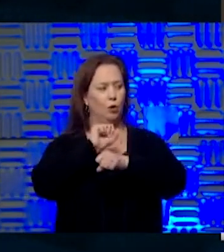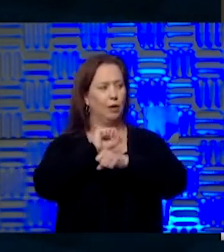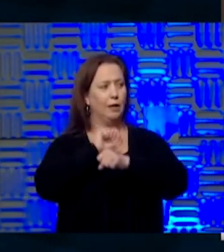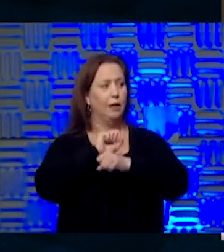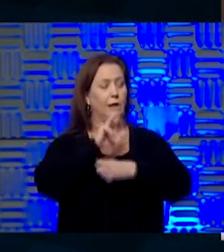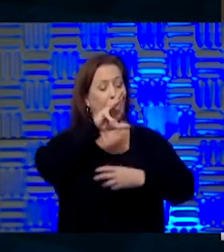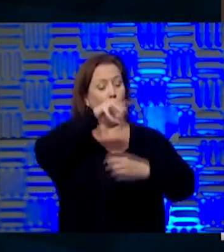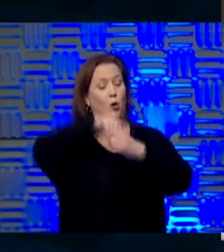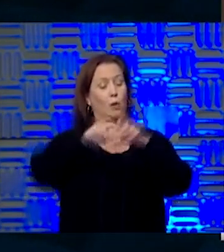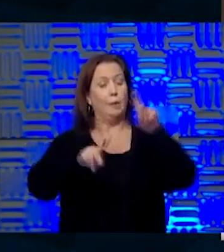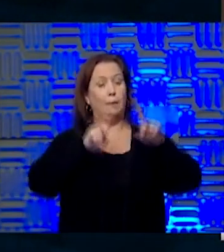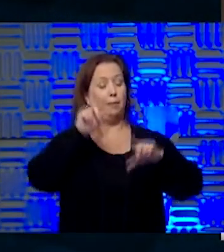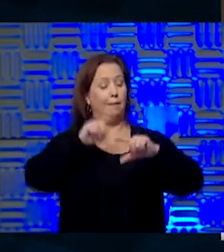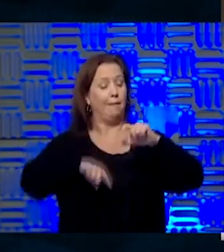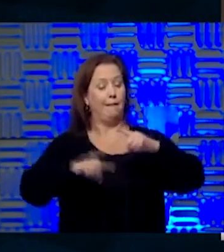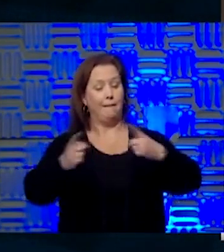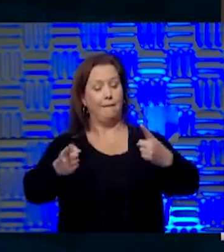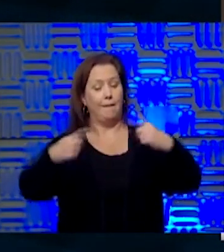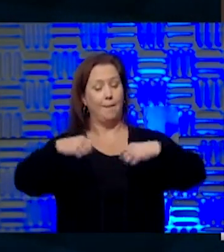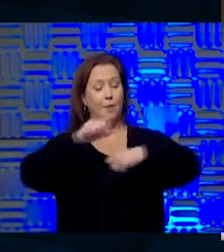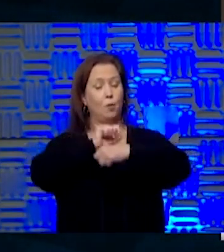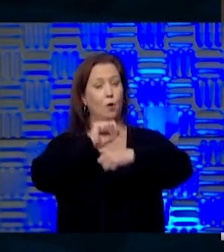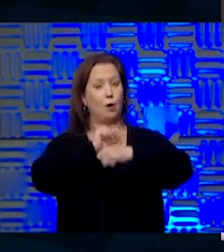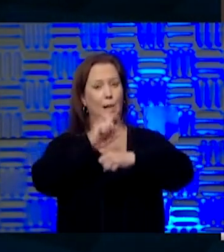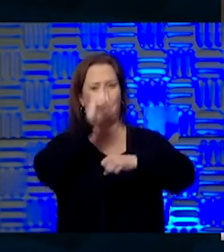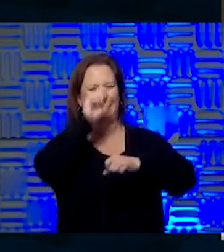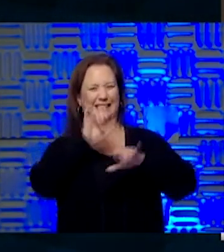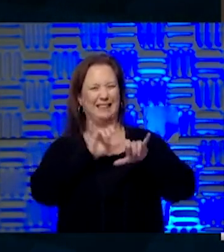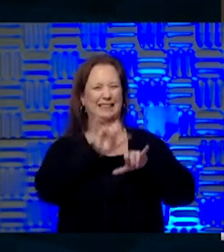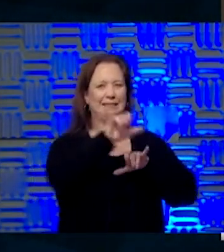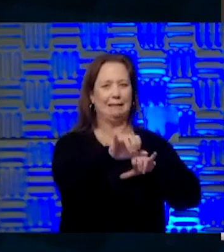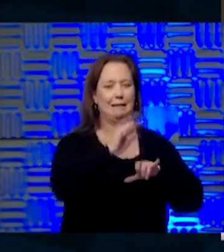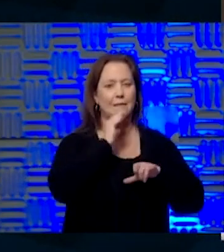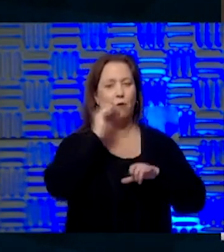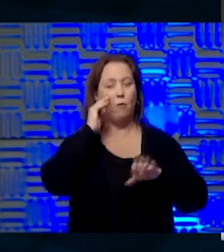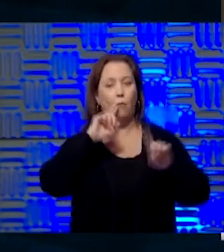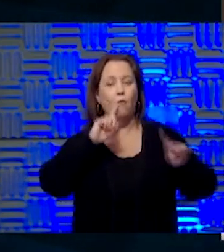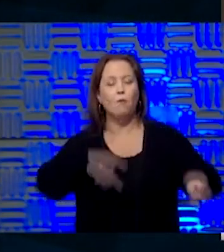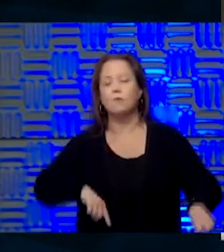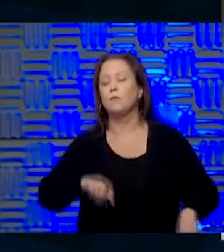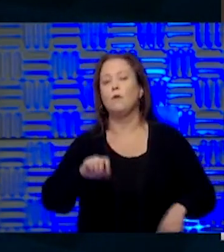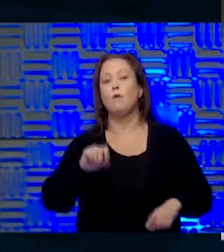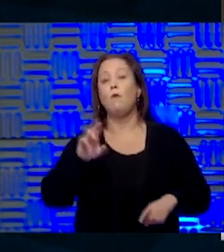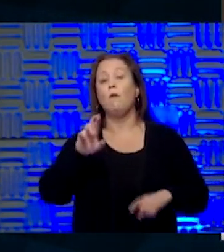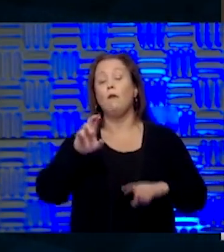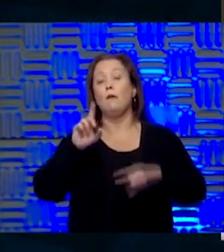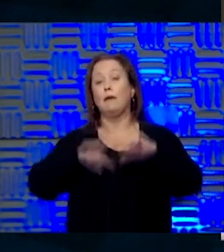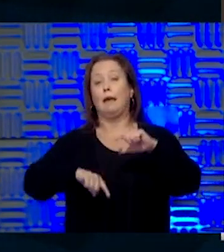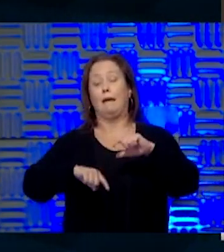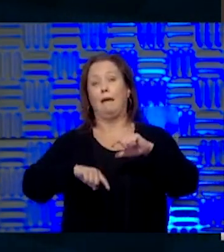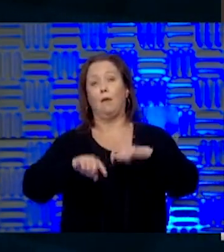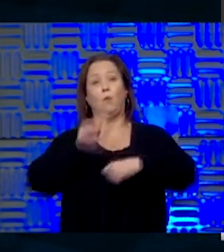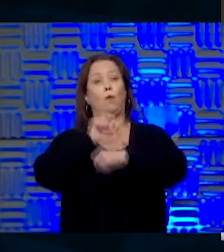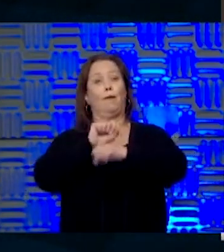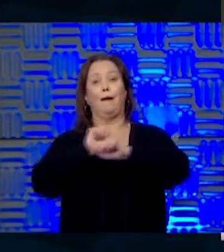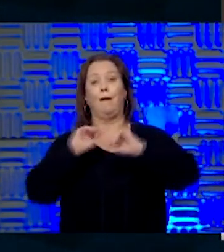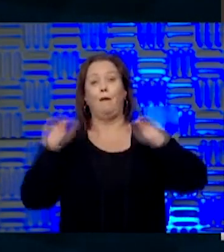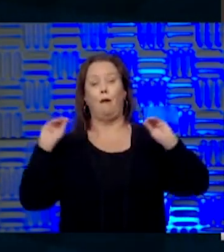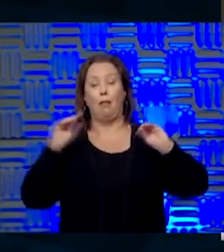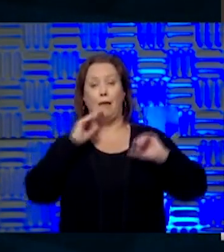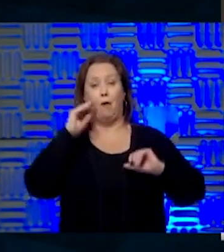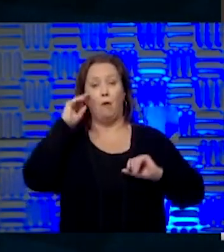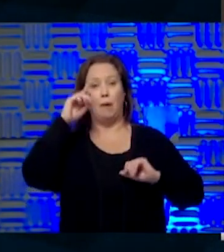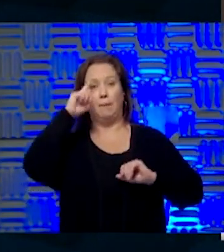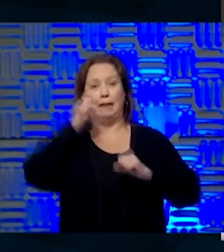work physically because of a stay-at-home order, or can't come to work or can't work at all, even at home because